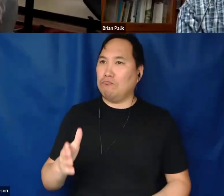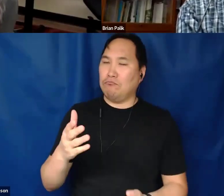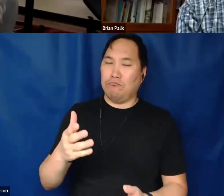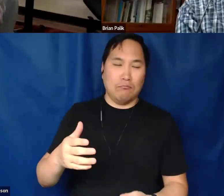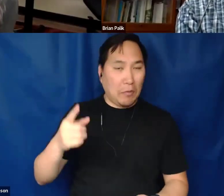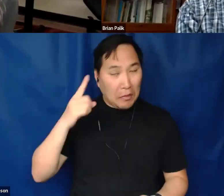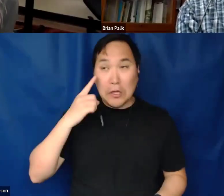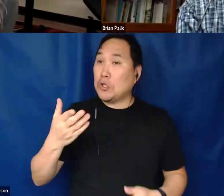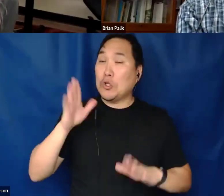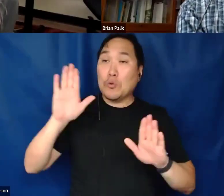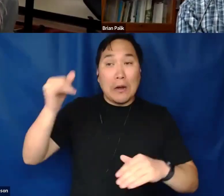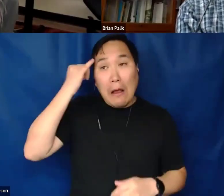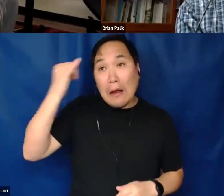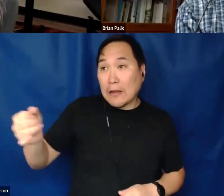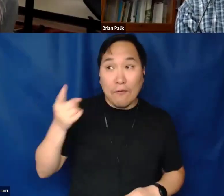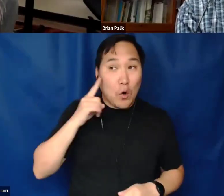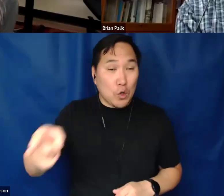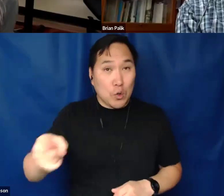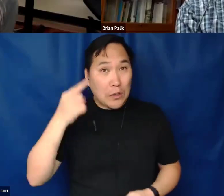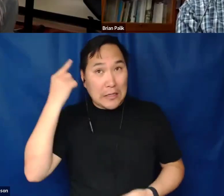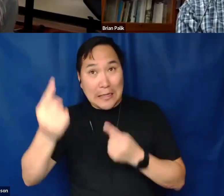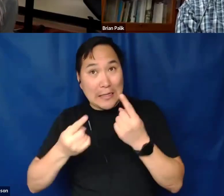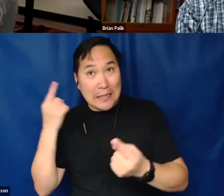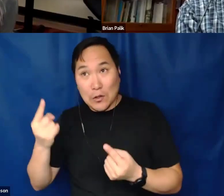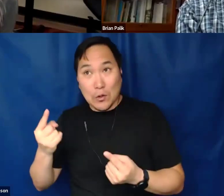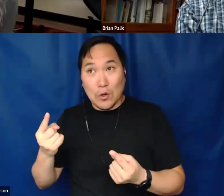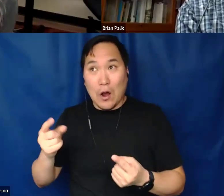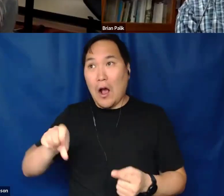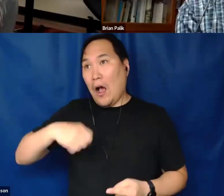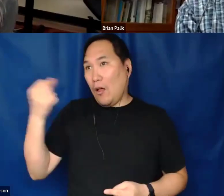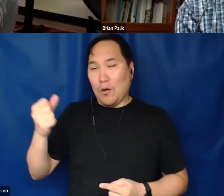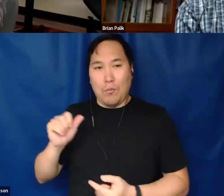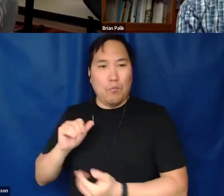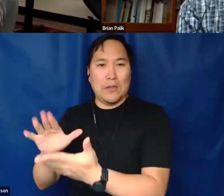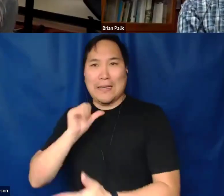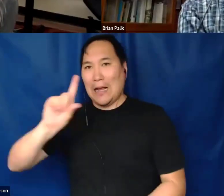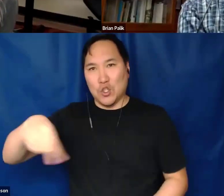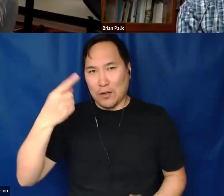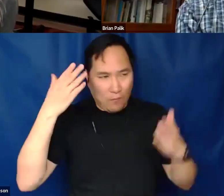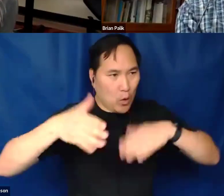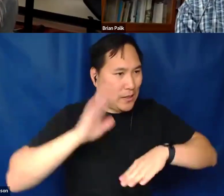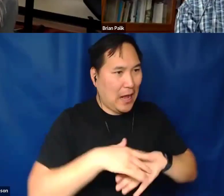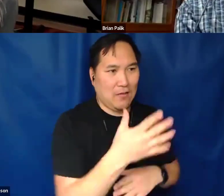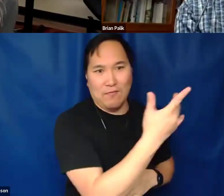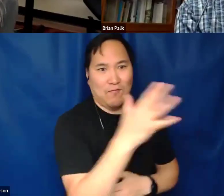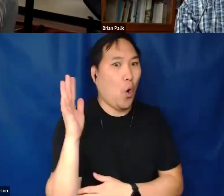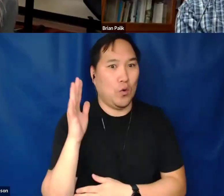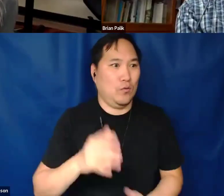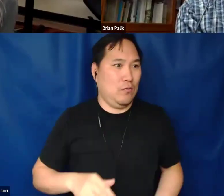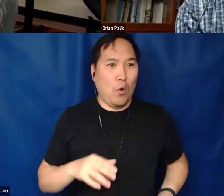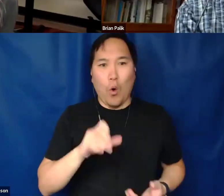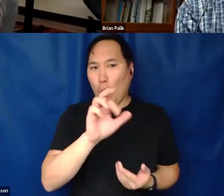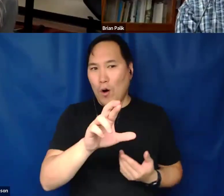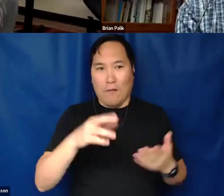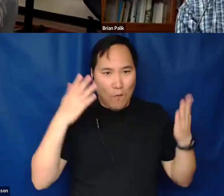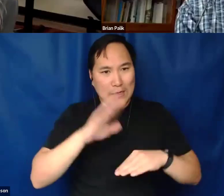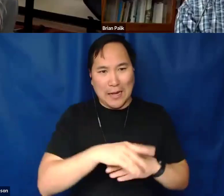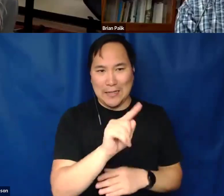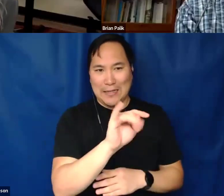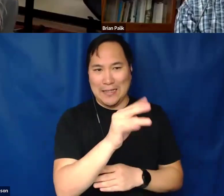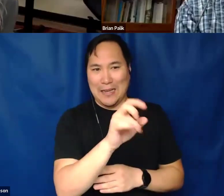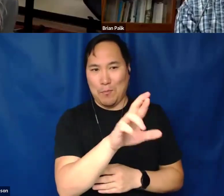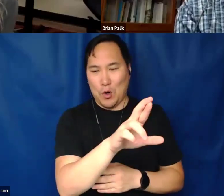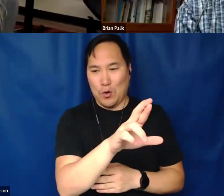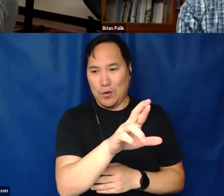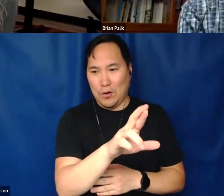to forestry than what I call timber focus or classical. Whether it's, I think there's enough overlap that we're on common